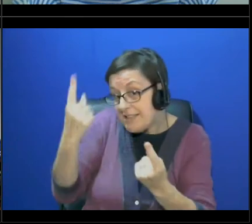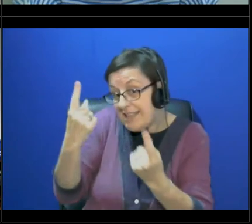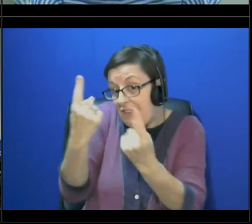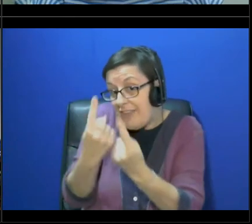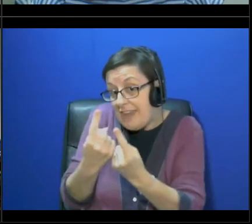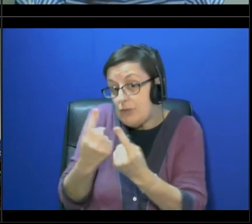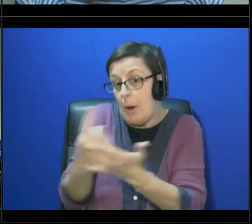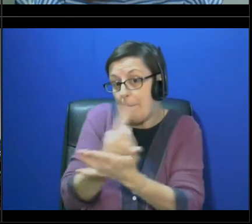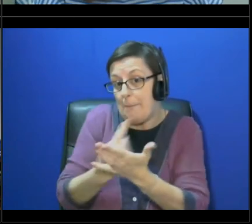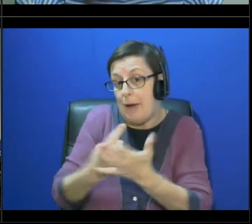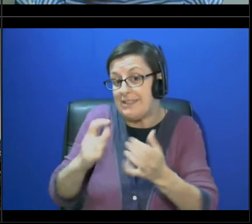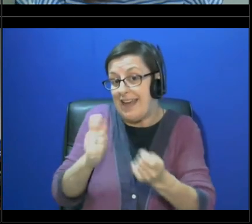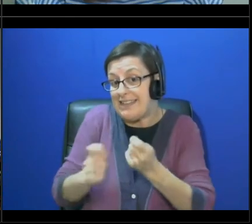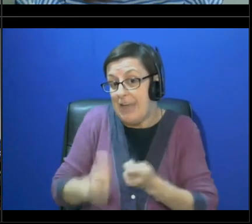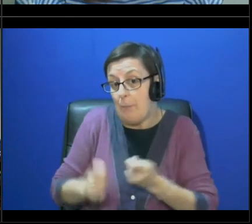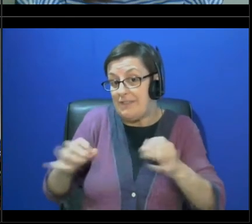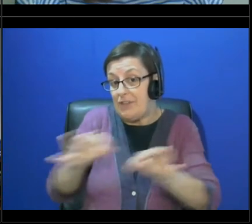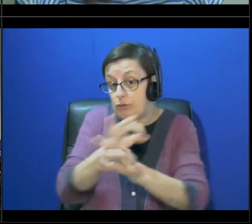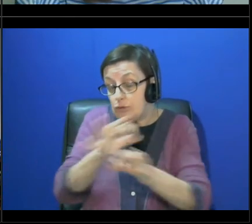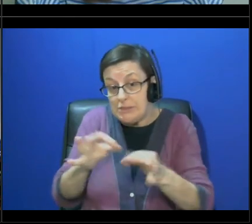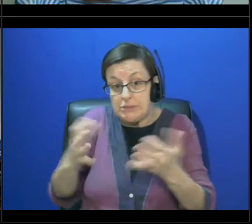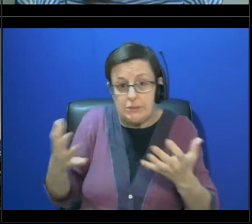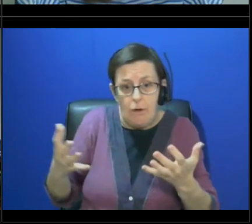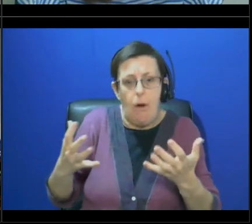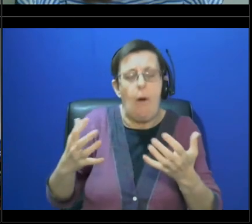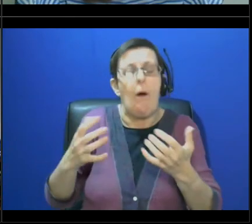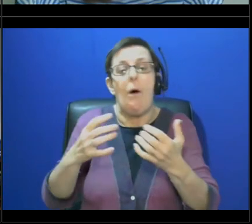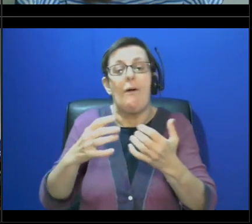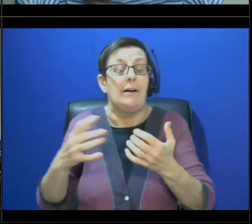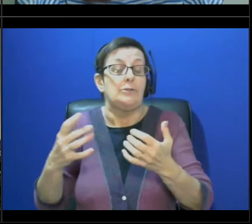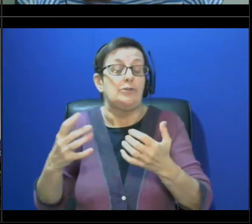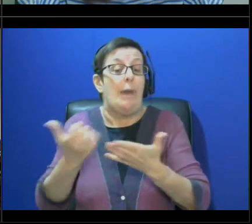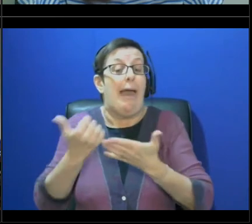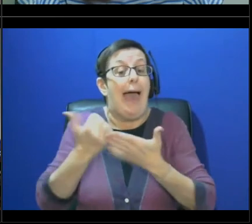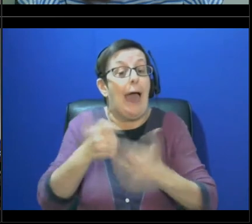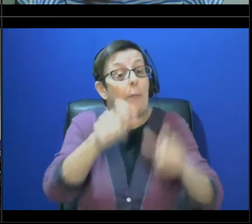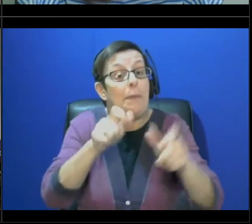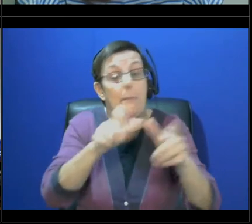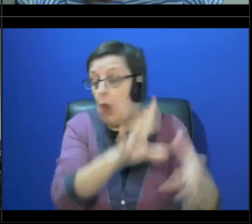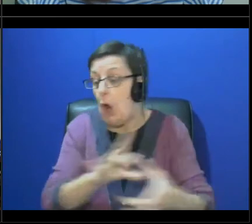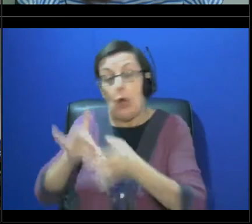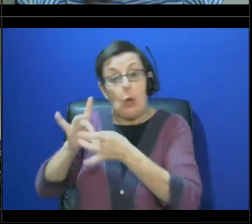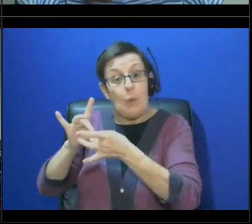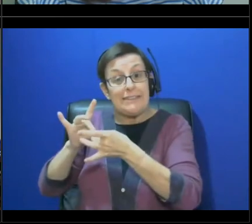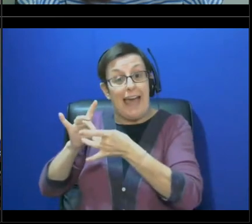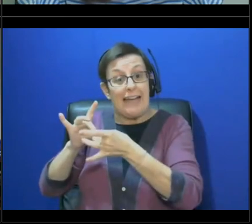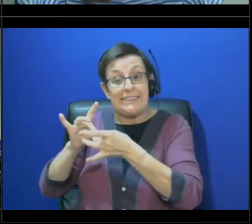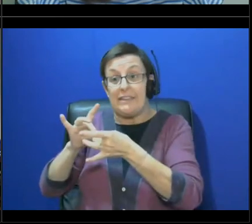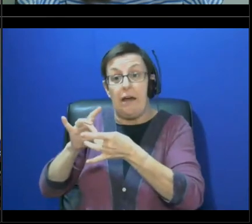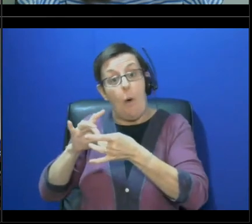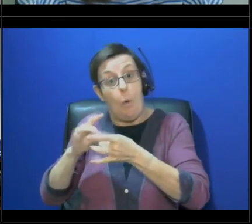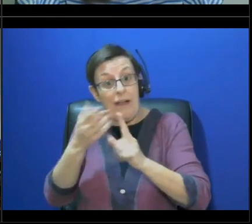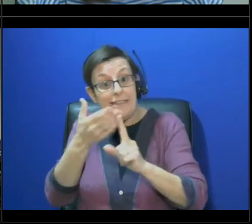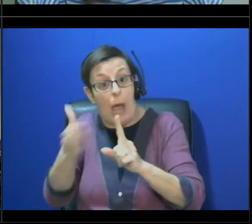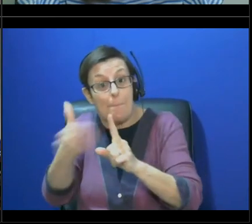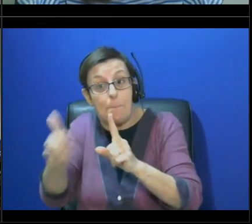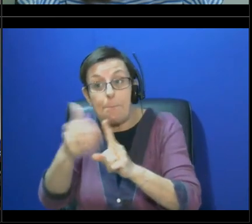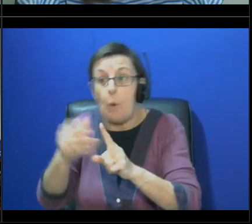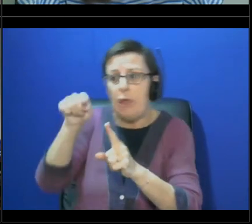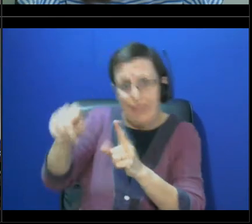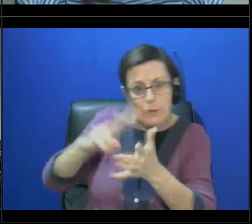instruments, either in terms of signposting would-be musicians, or in terms